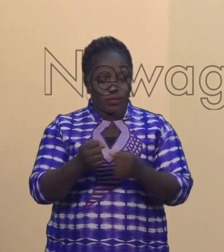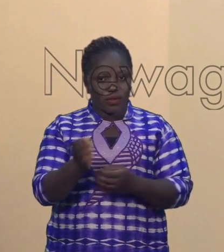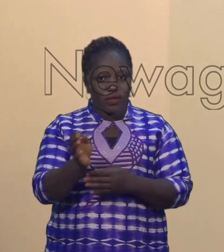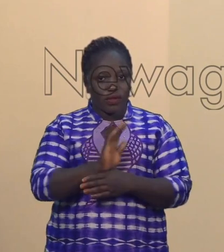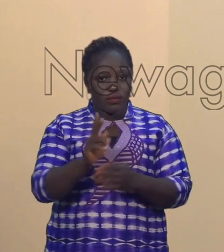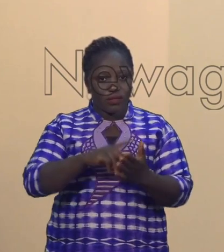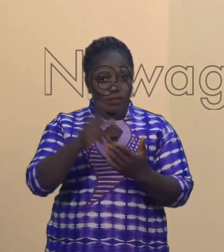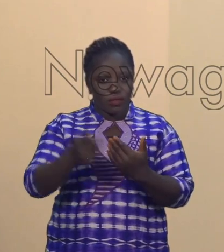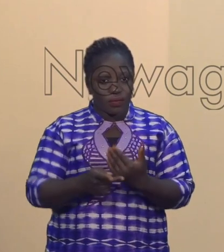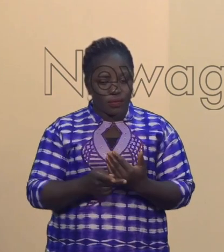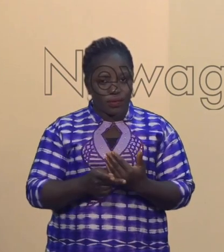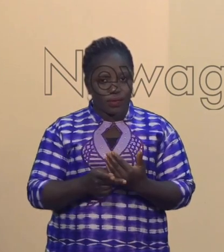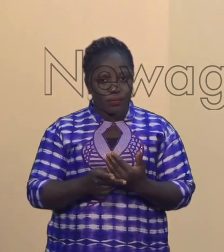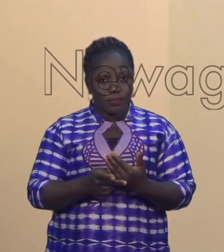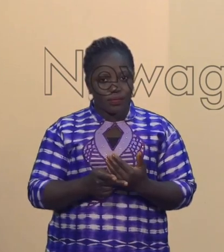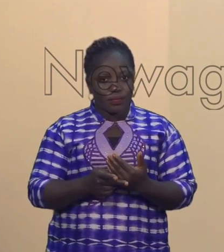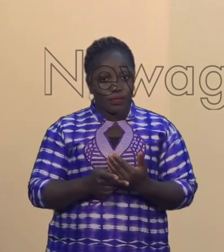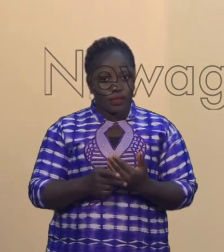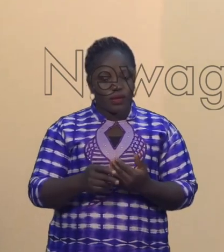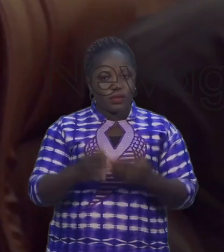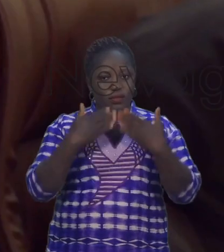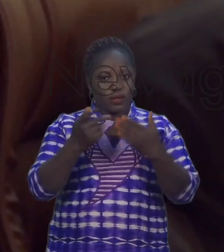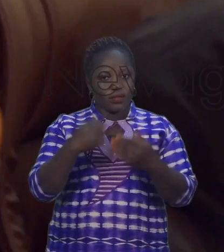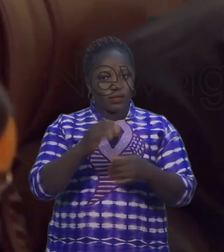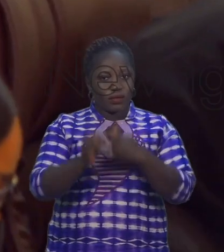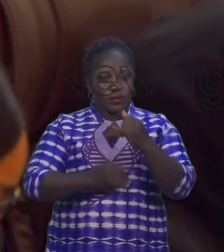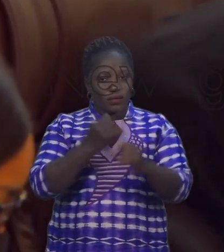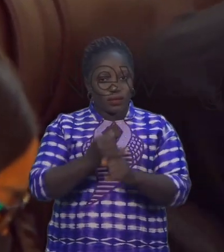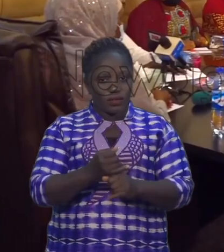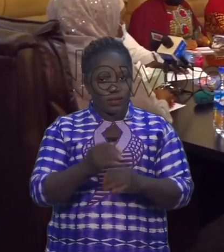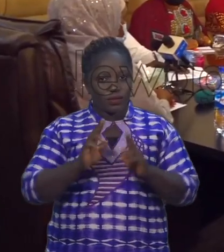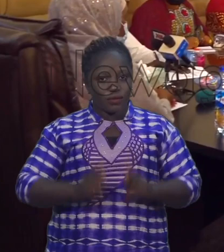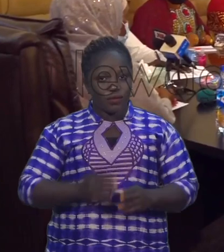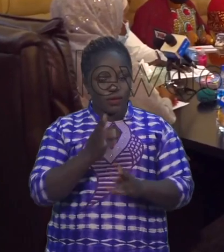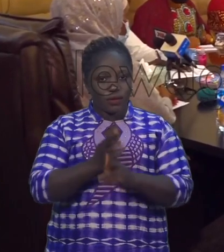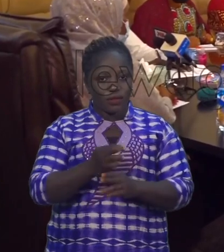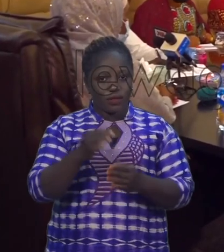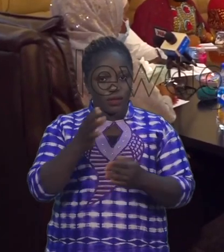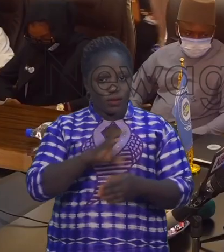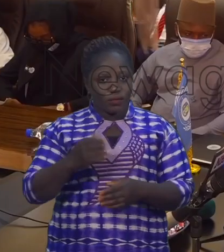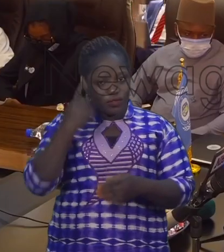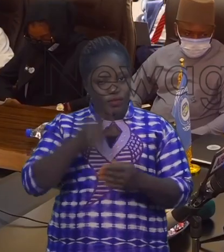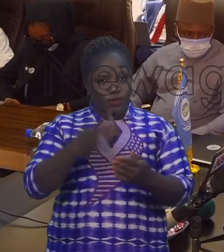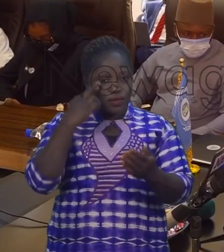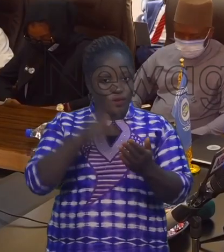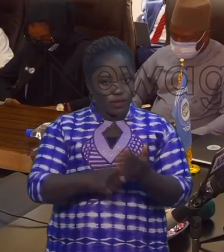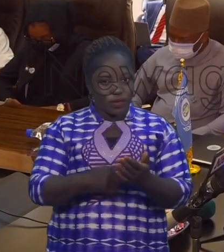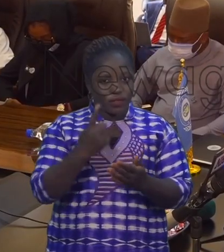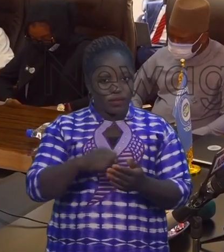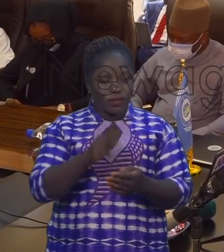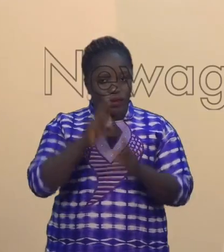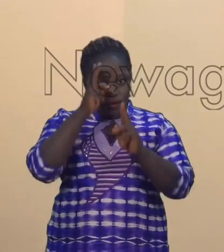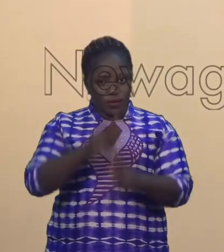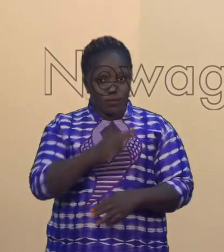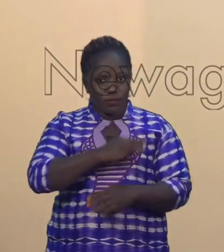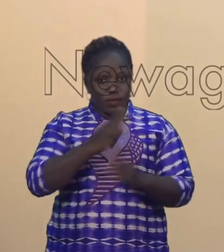Investment Programs, NSIP, Engineer Umar Binder, thanks the International Human Rights Commission for recognizing the Honorable Minister for the